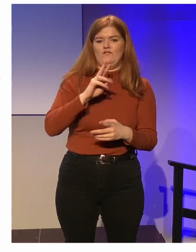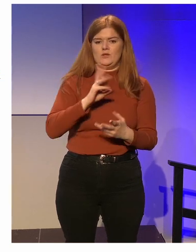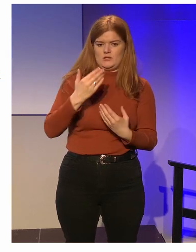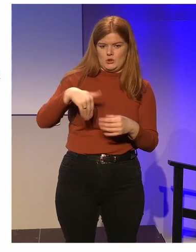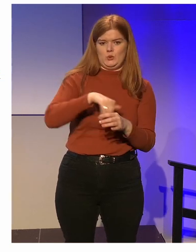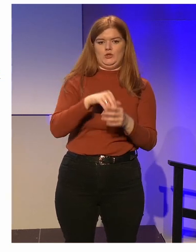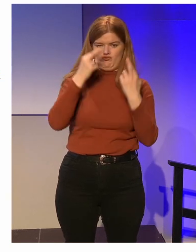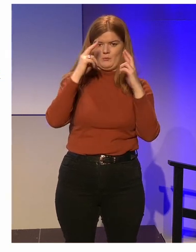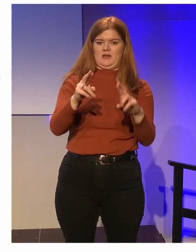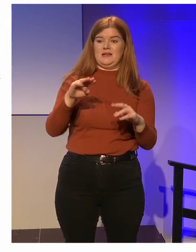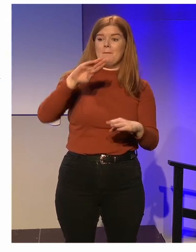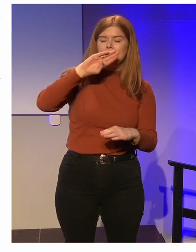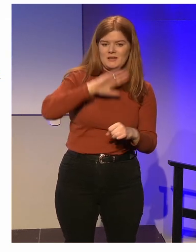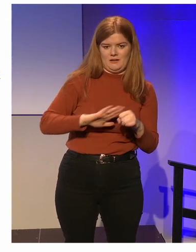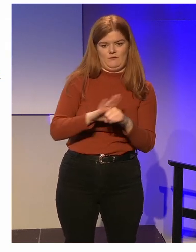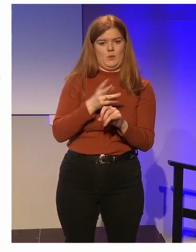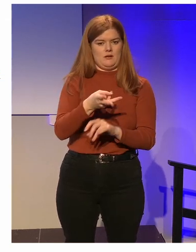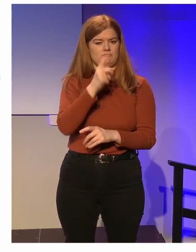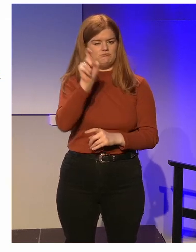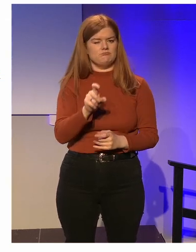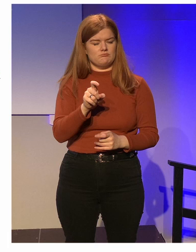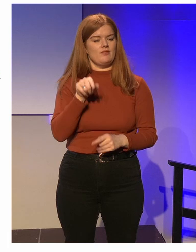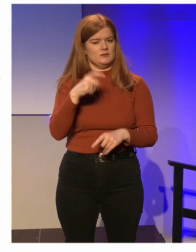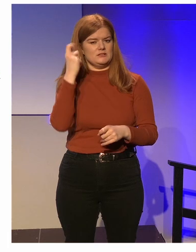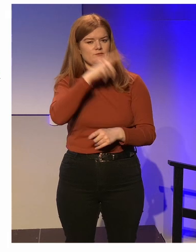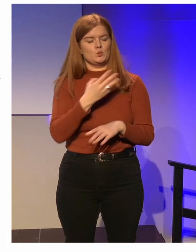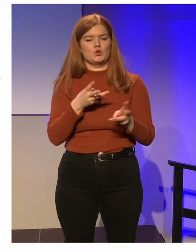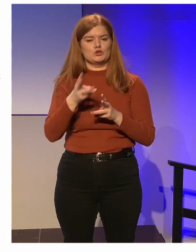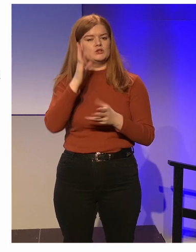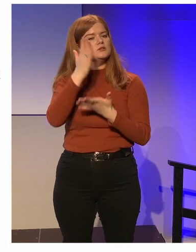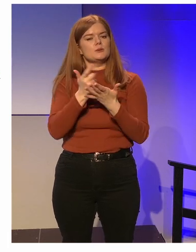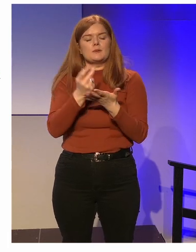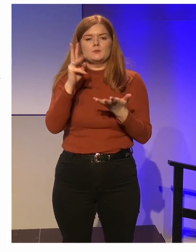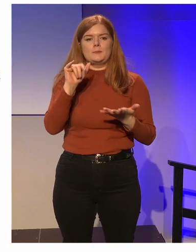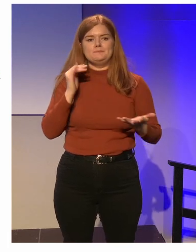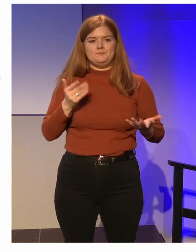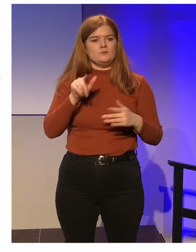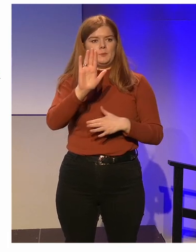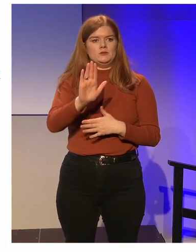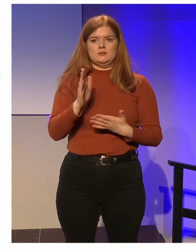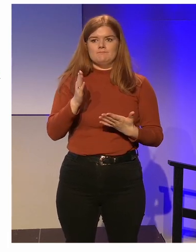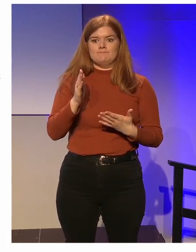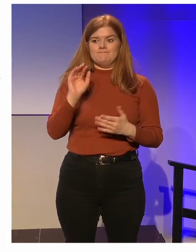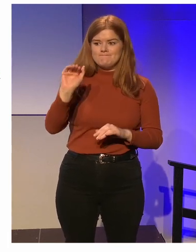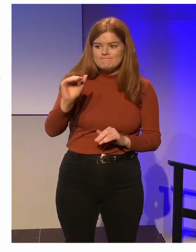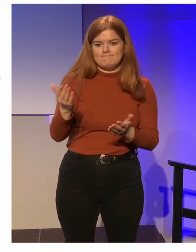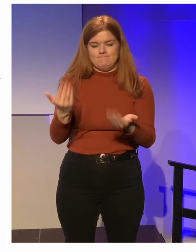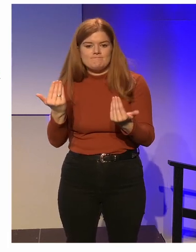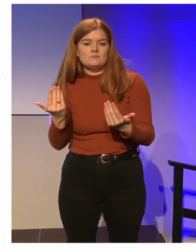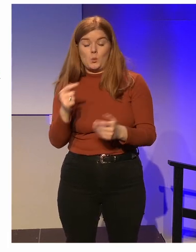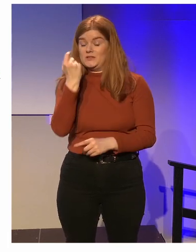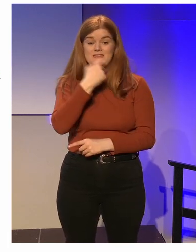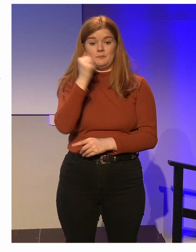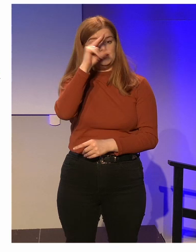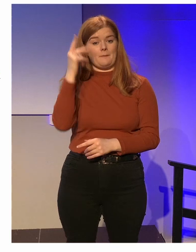is being represented in a meaningful way? And that, again, is hard work, because sometimes you have to chase it. And as a simple